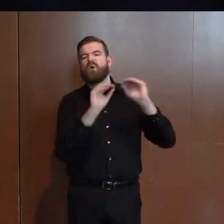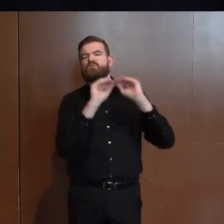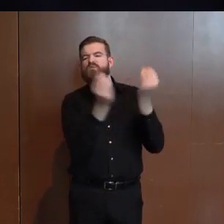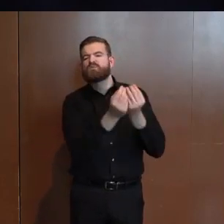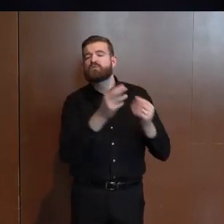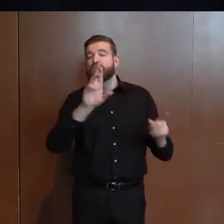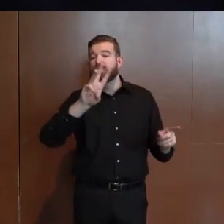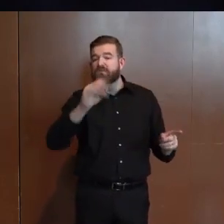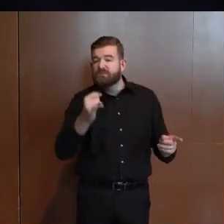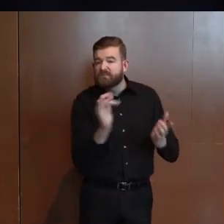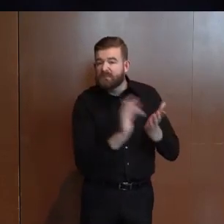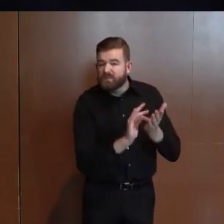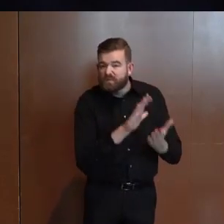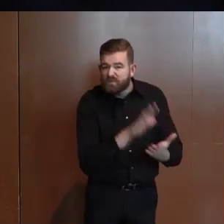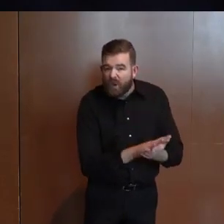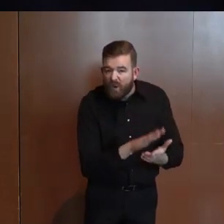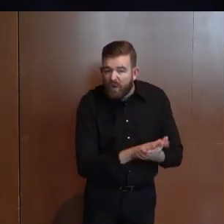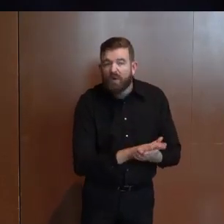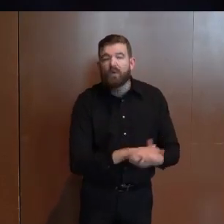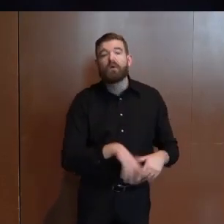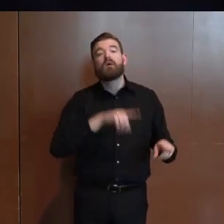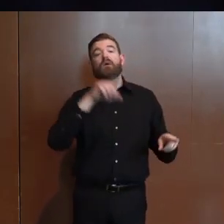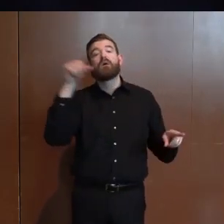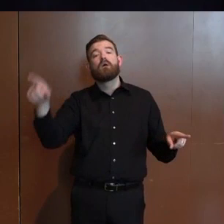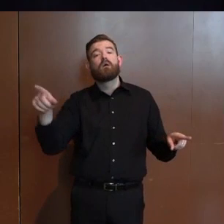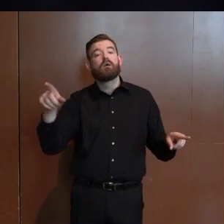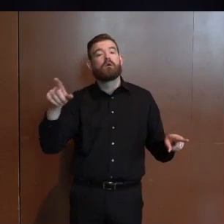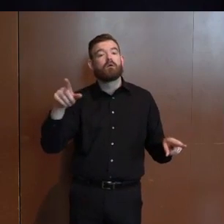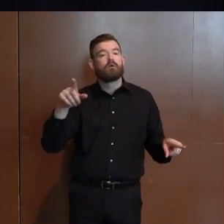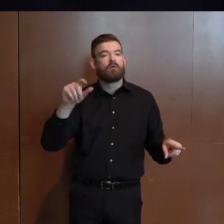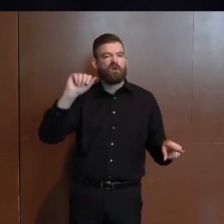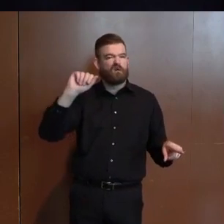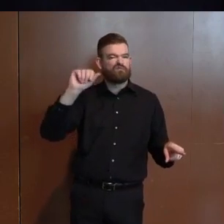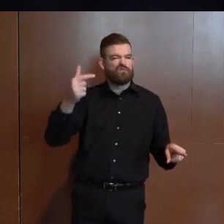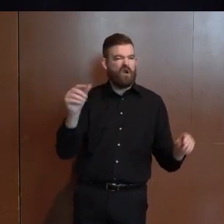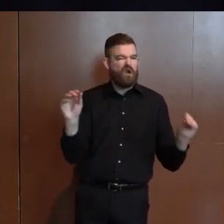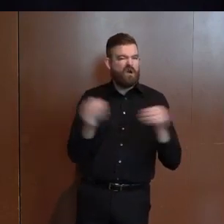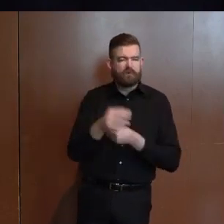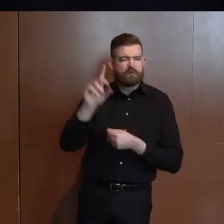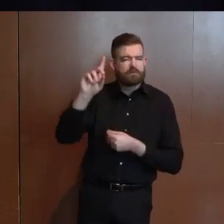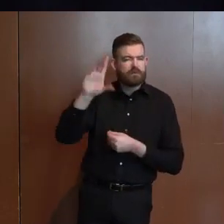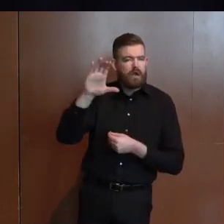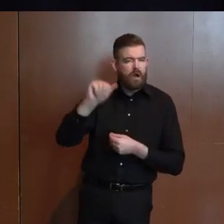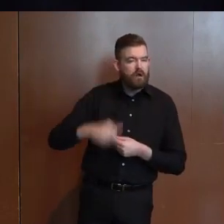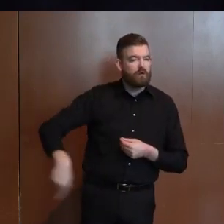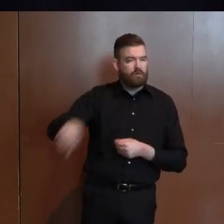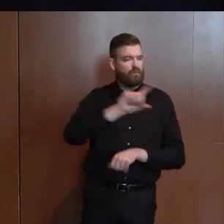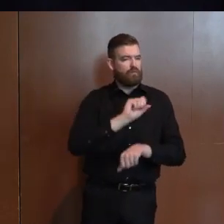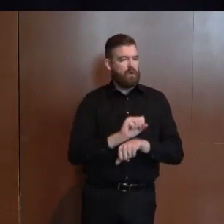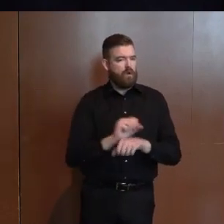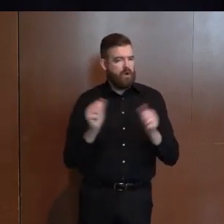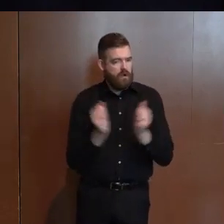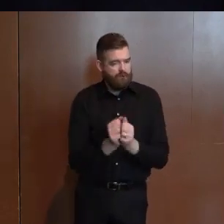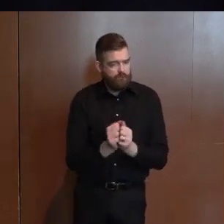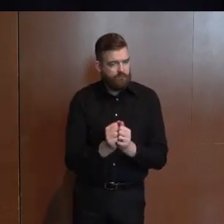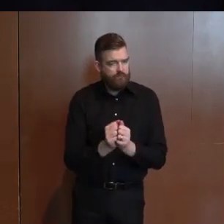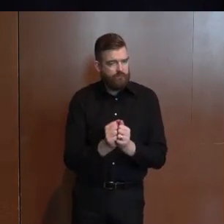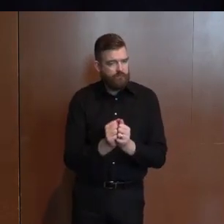Office of the Attorney General's Division of Consumer Affairs to hold the start of a series of